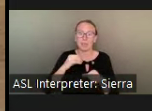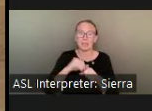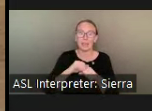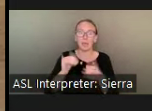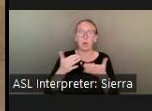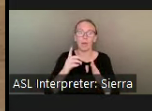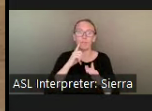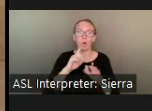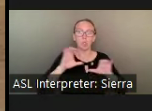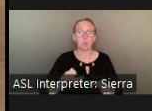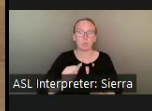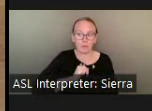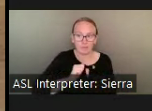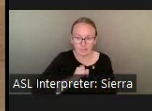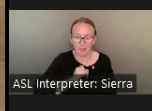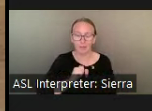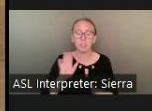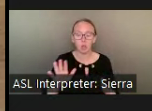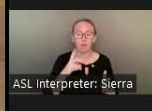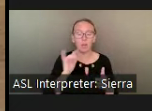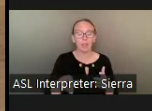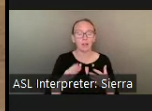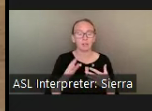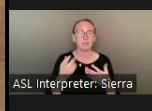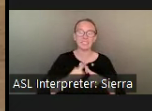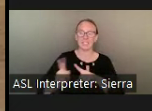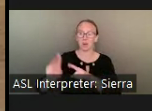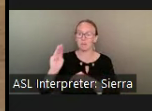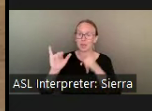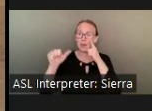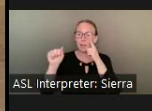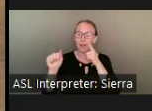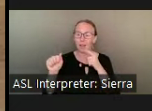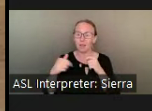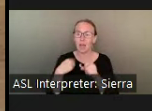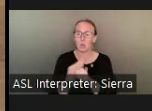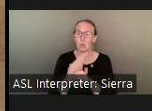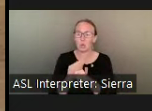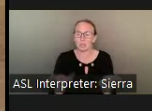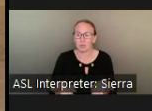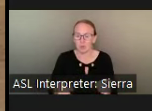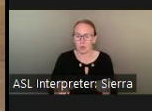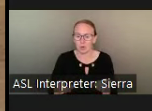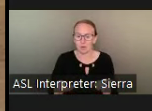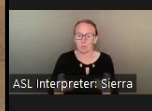range of media I ended up being interested in doing while here was more surprising to me than maybe the amount.